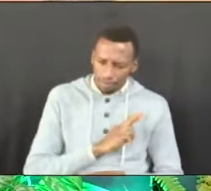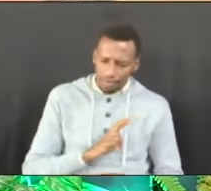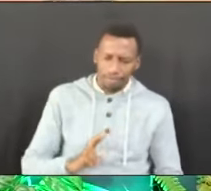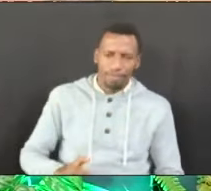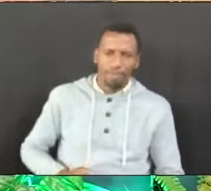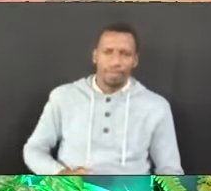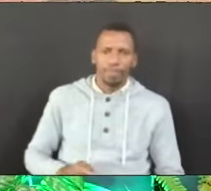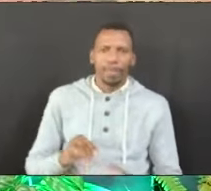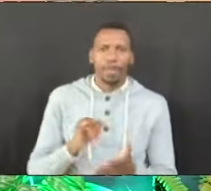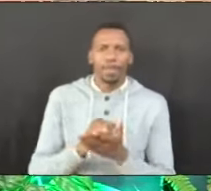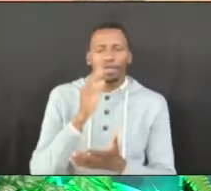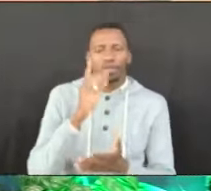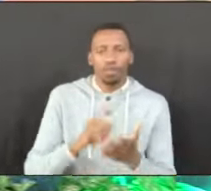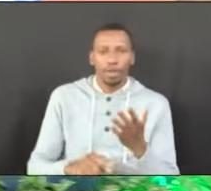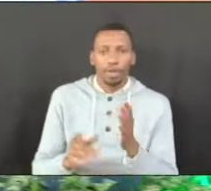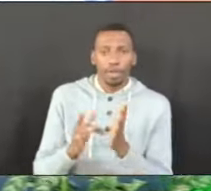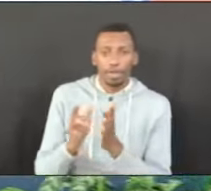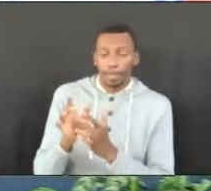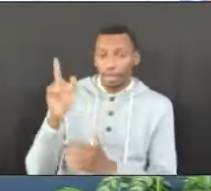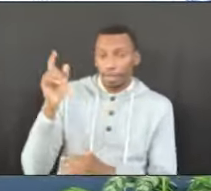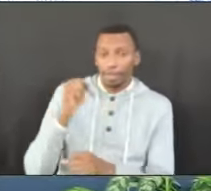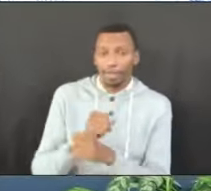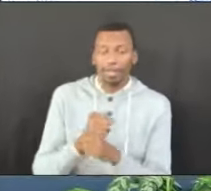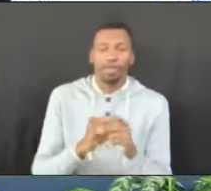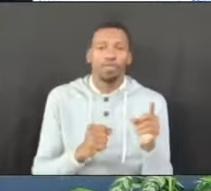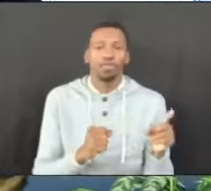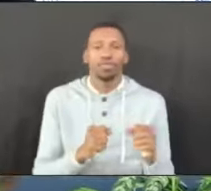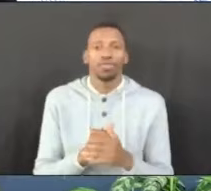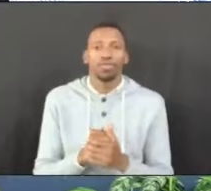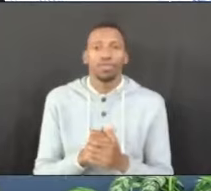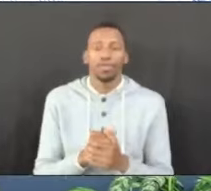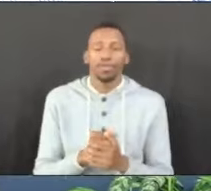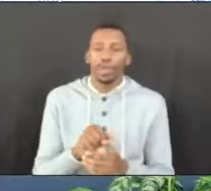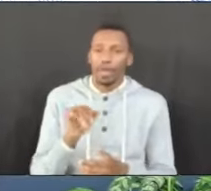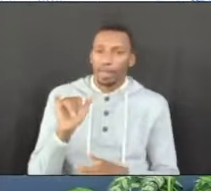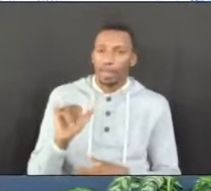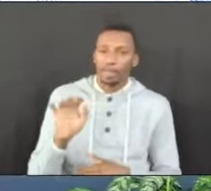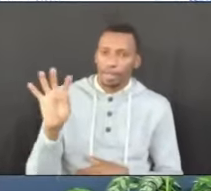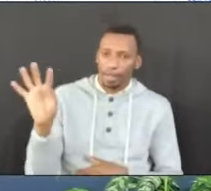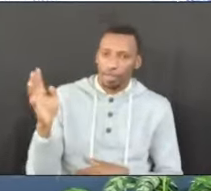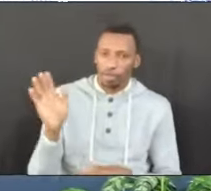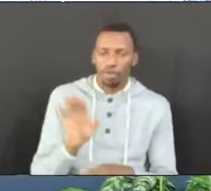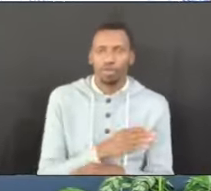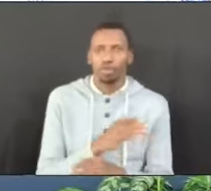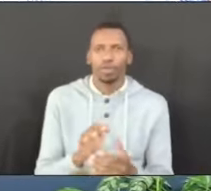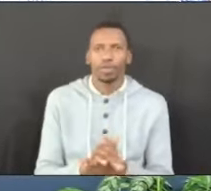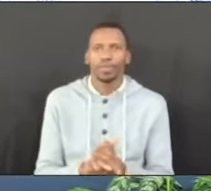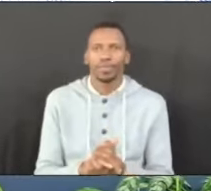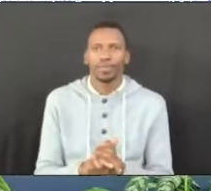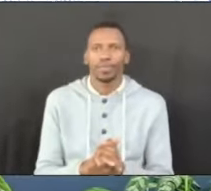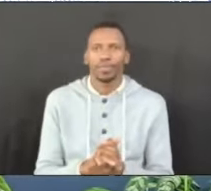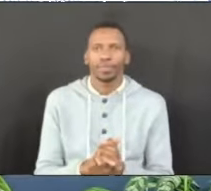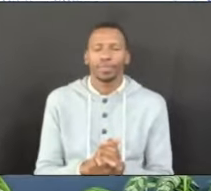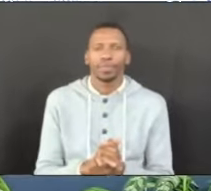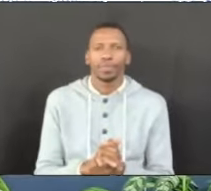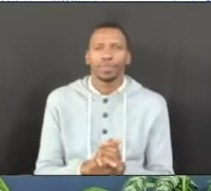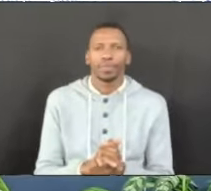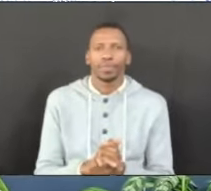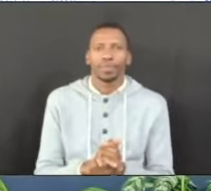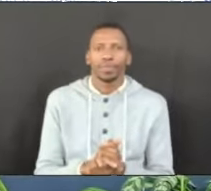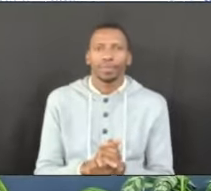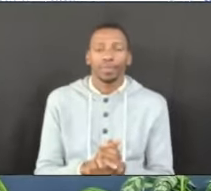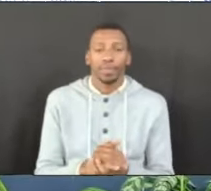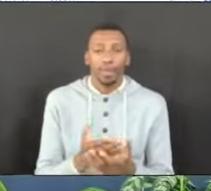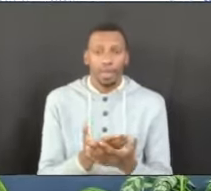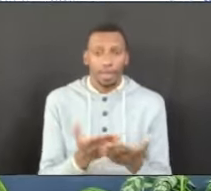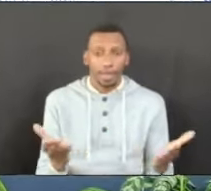That is what he has done for you. That is the fourth song in Revelation. The thing about the songs in Revelation is that they